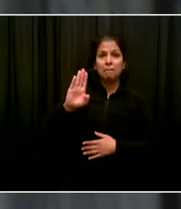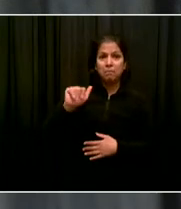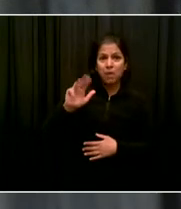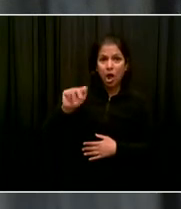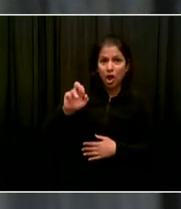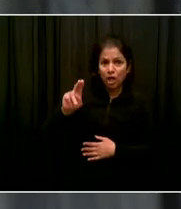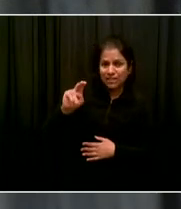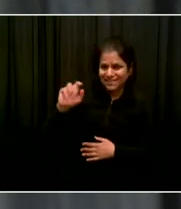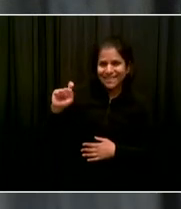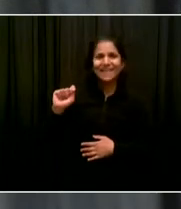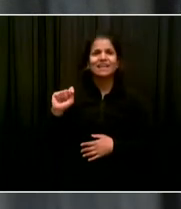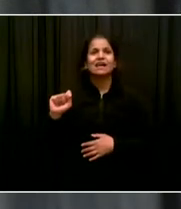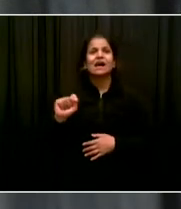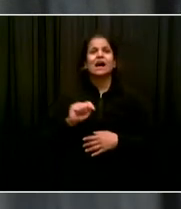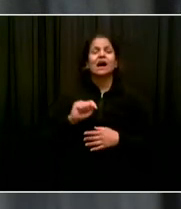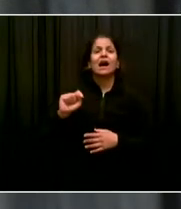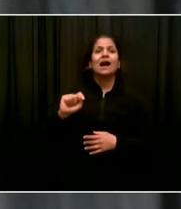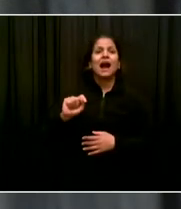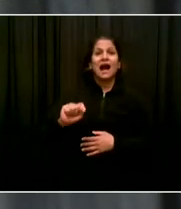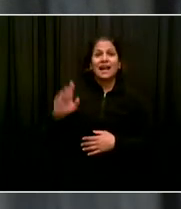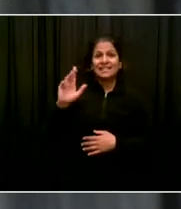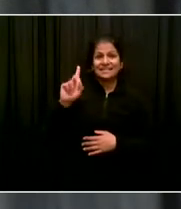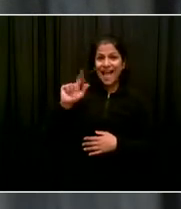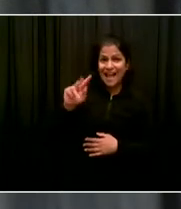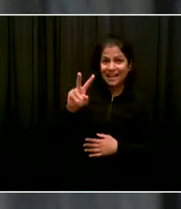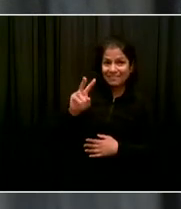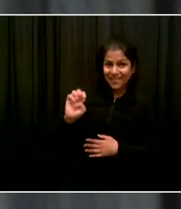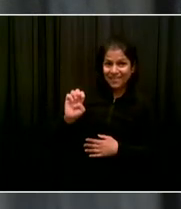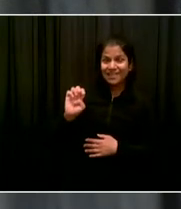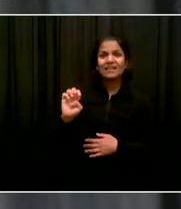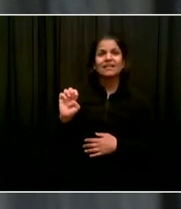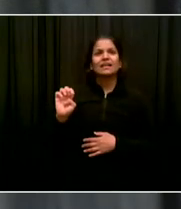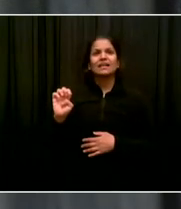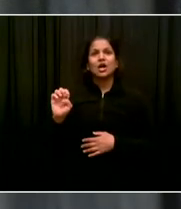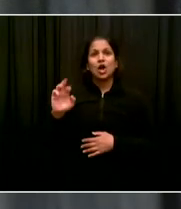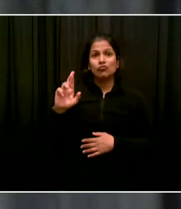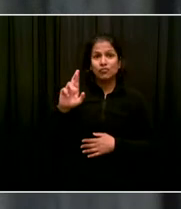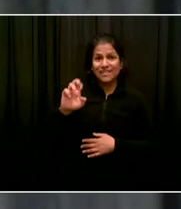Dave DeBuscher, Cassie Russell, Dave Stallworth,